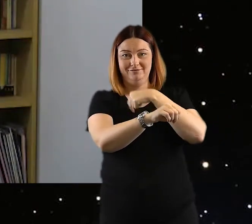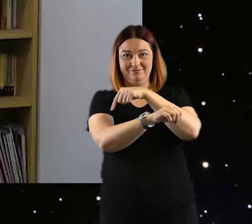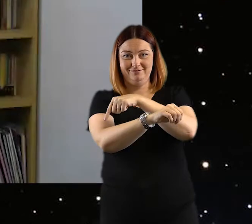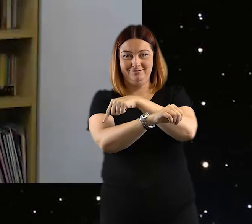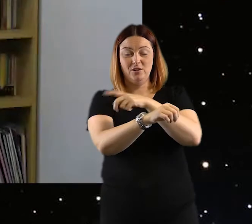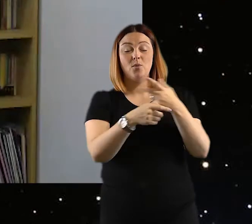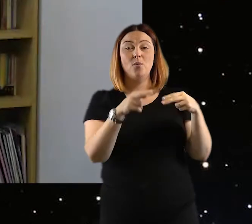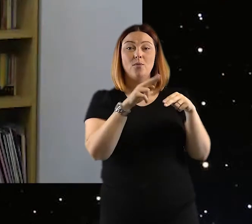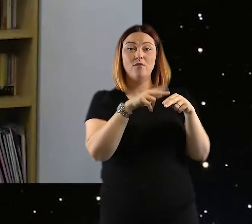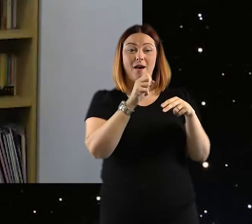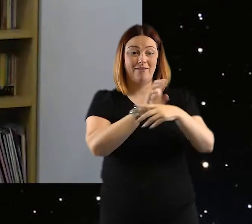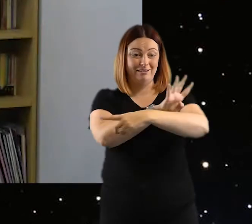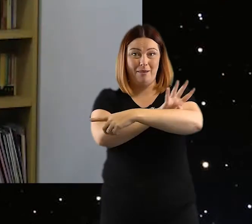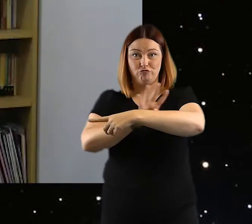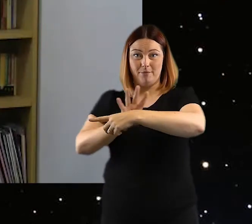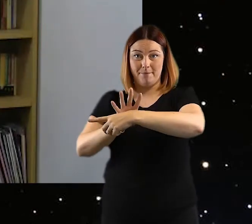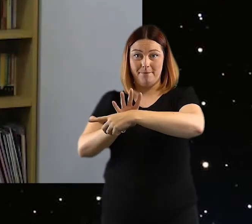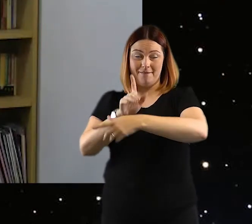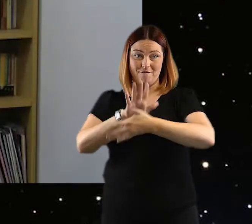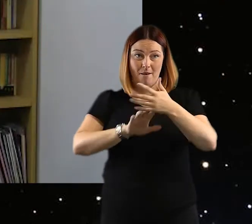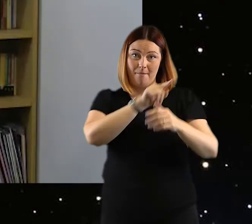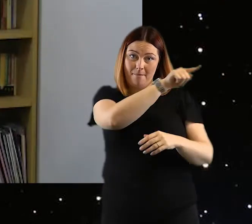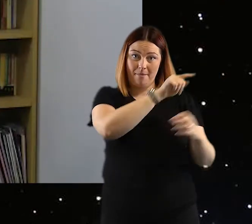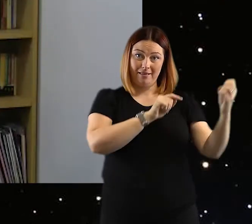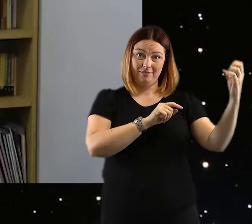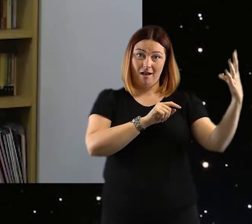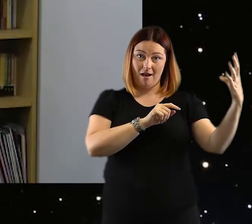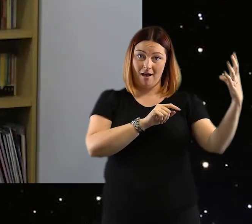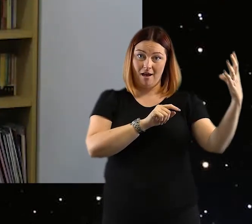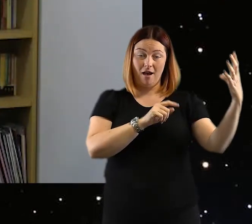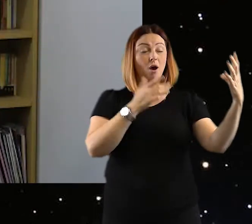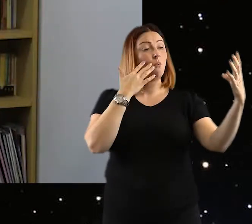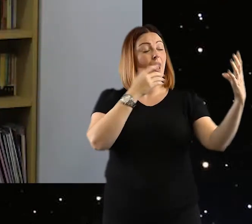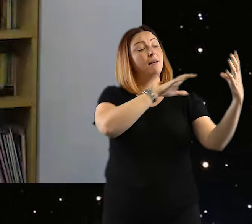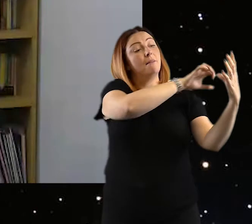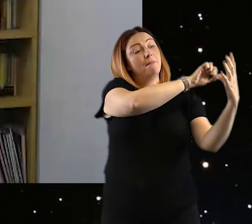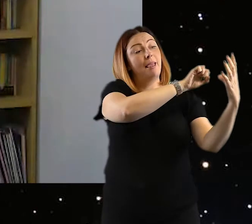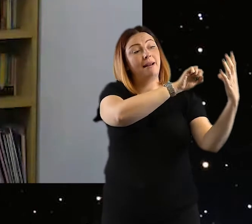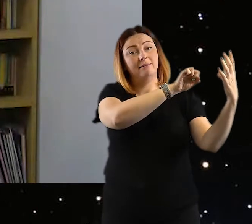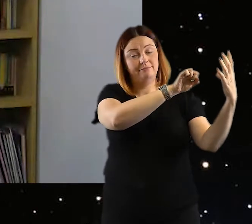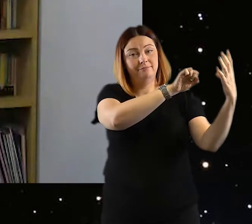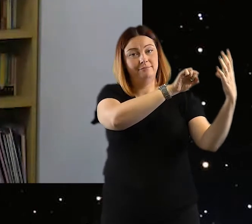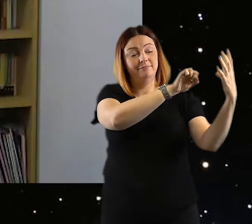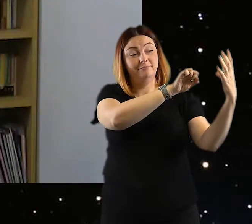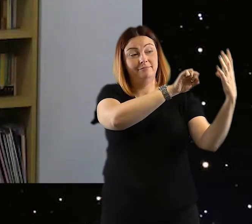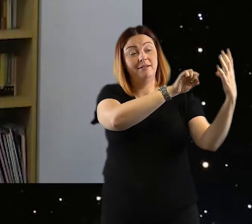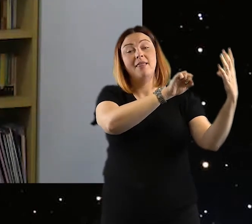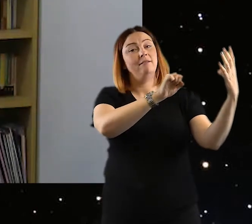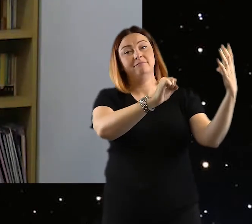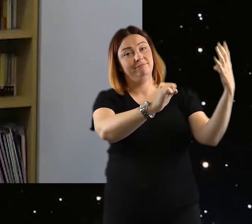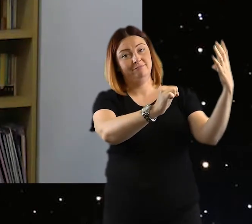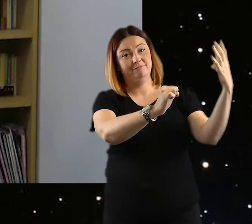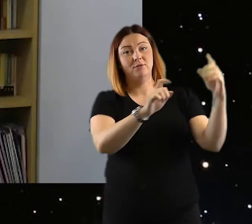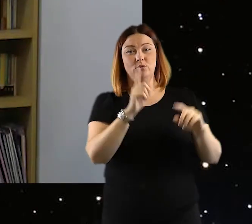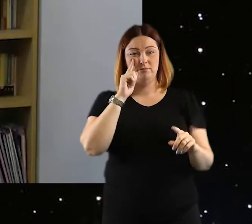us. So if you take a spectrum of the star when the planet is not in front of it, and then again